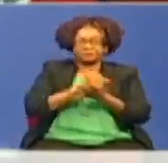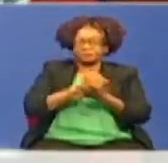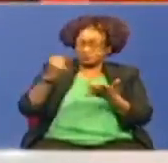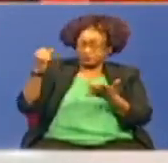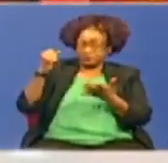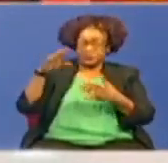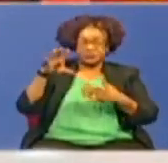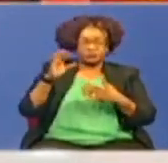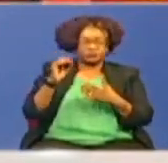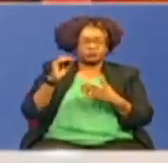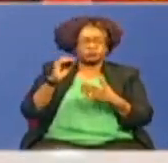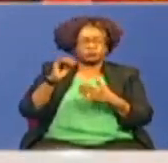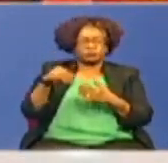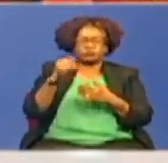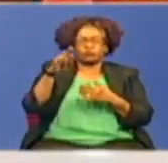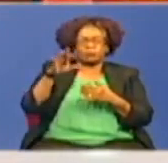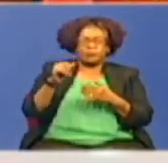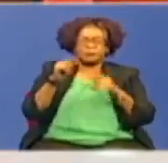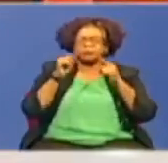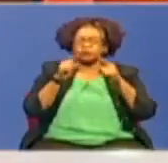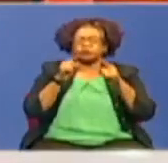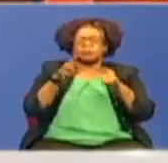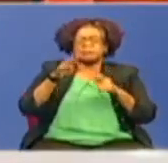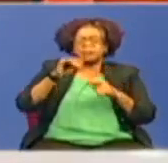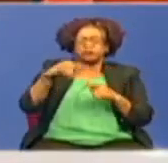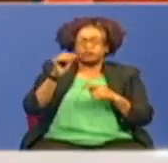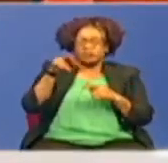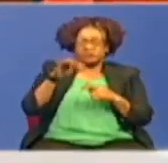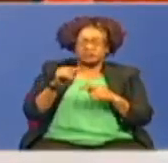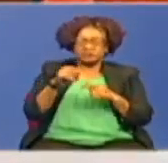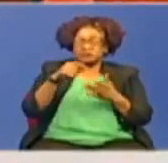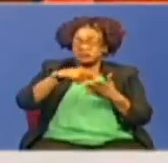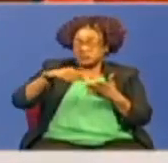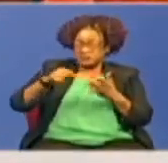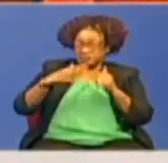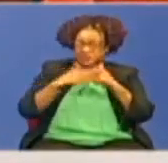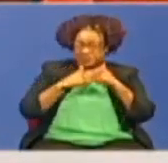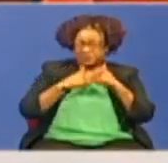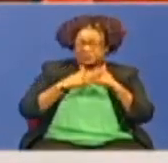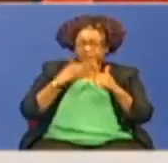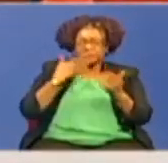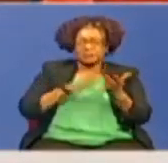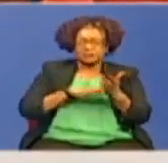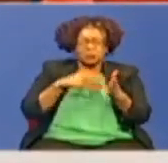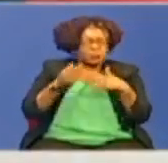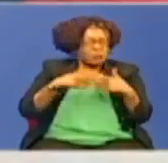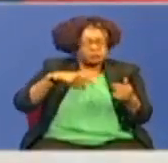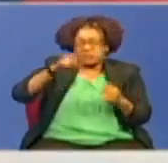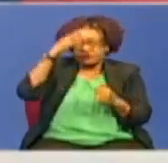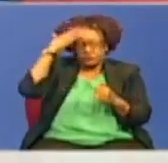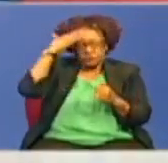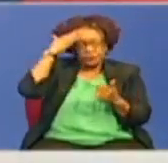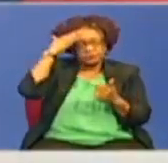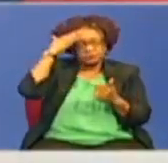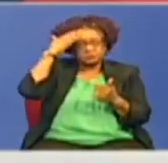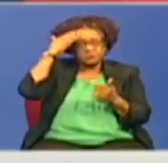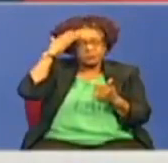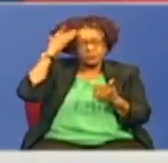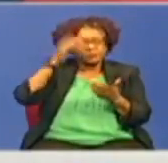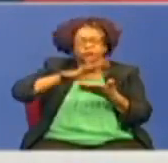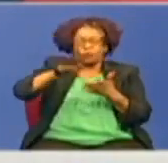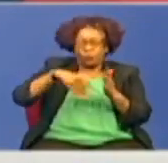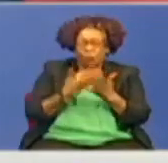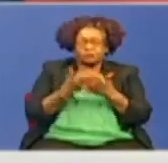Juma even accusing Manjari of signing 9 commitment letters without his knowledge. All the commitment